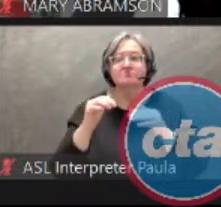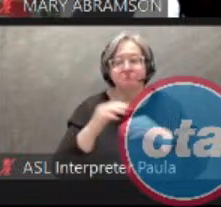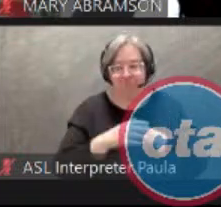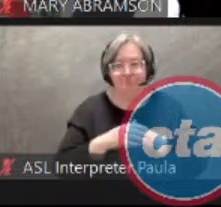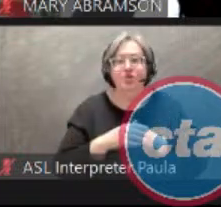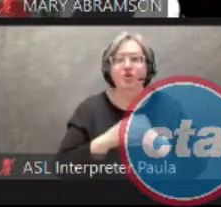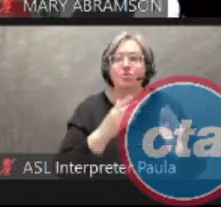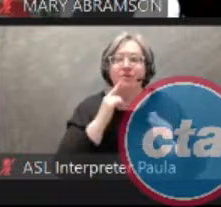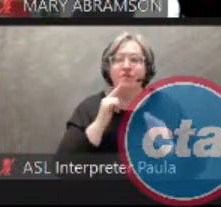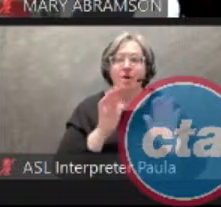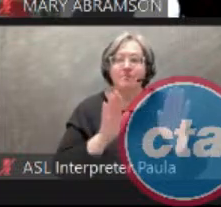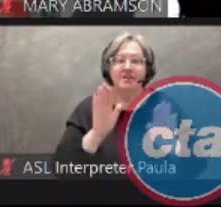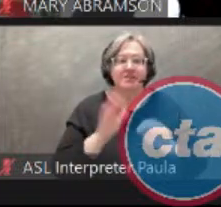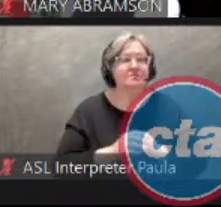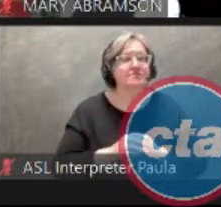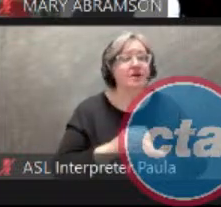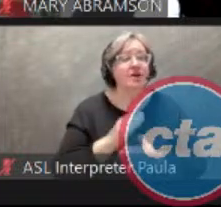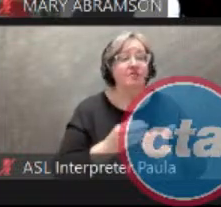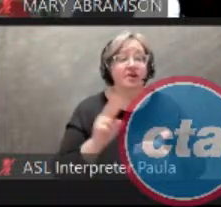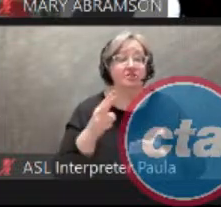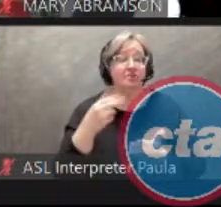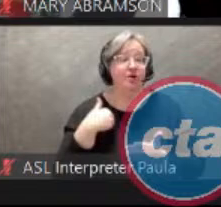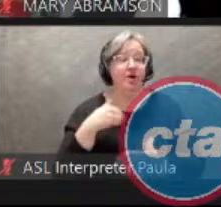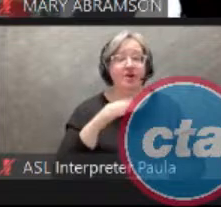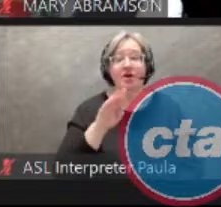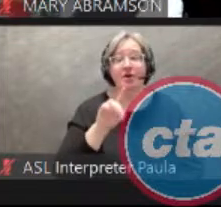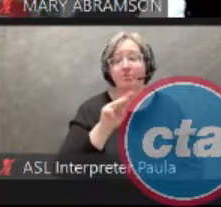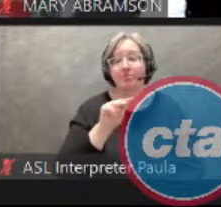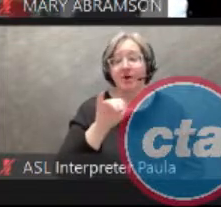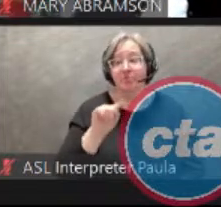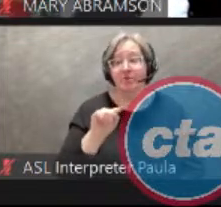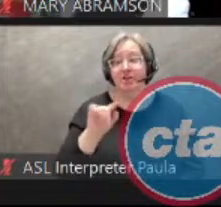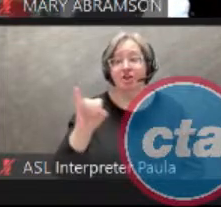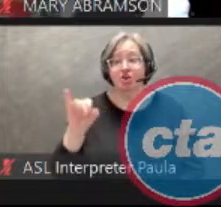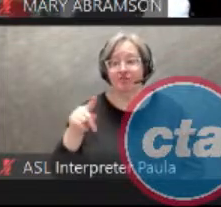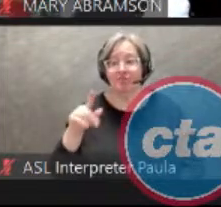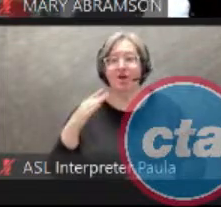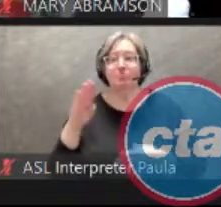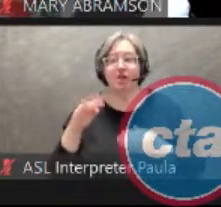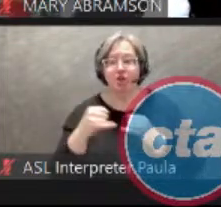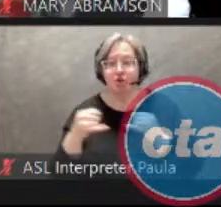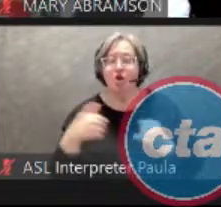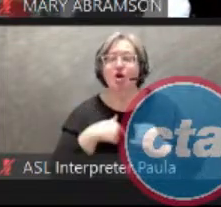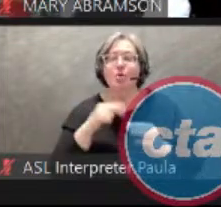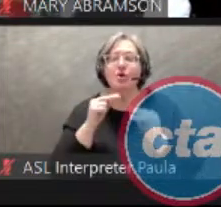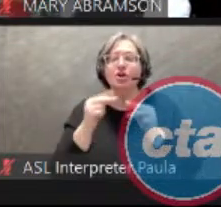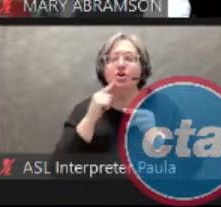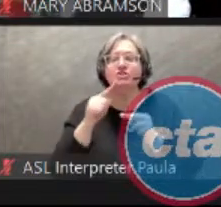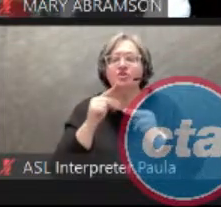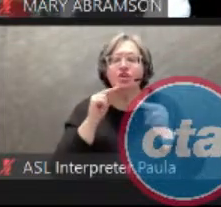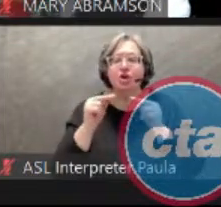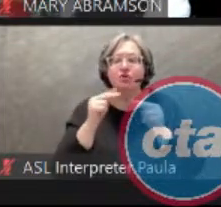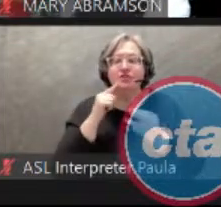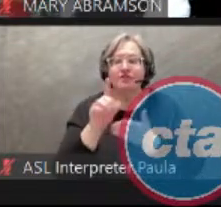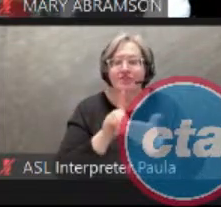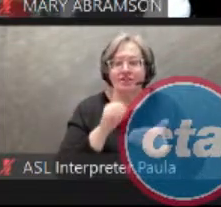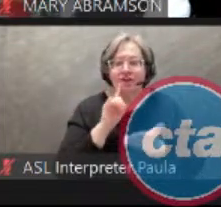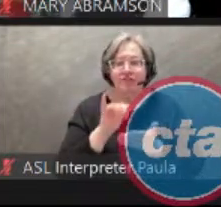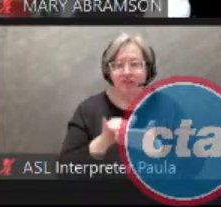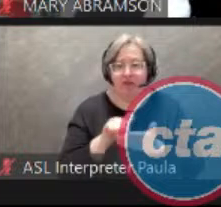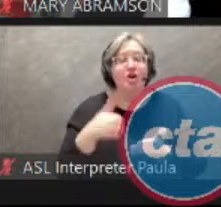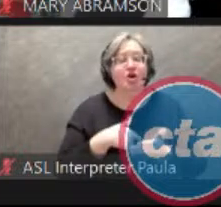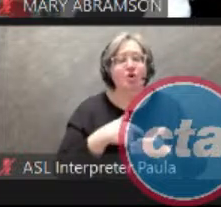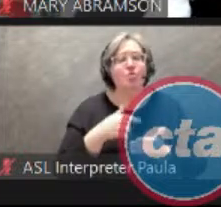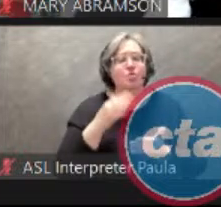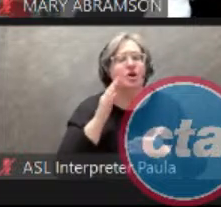Phase 2, we have Belmont Irving Park on the Blue Line. We're currently negotiating for the design for those packages. So we expect to see that work